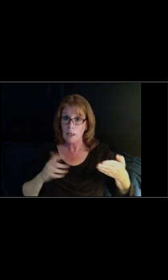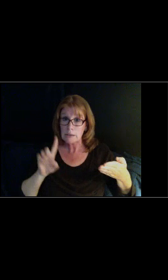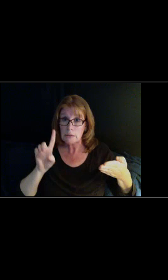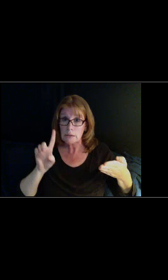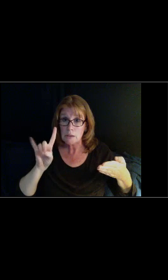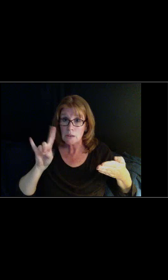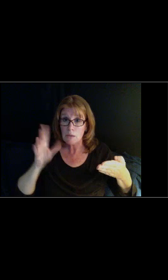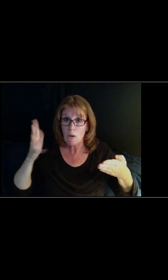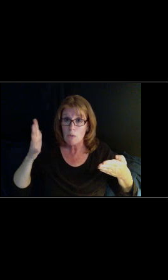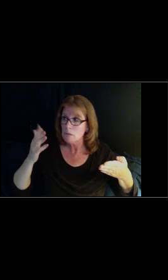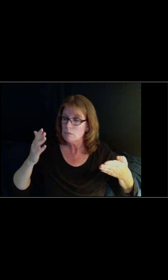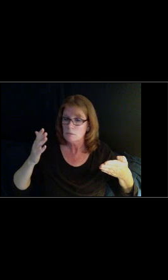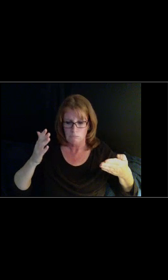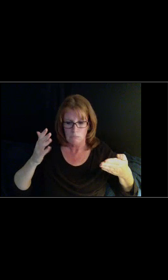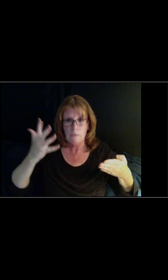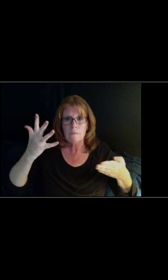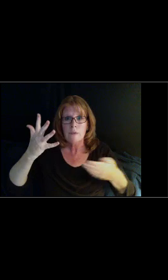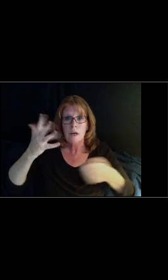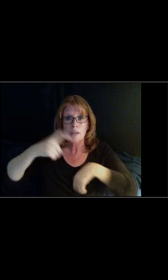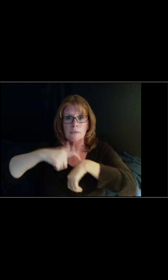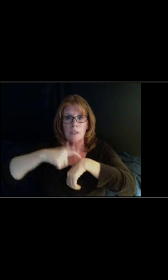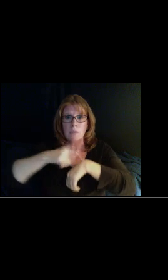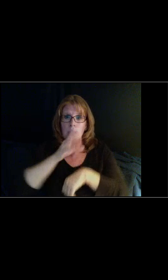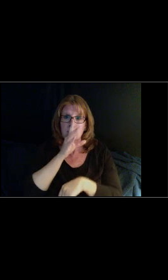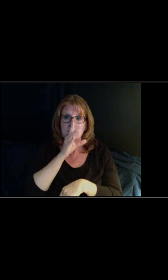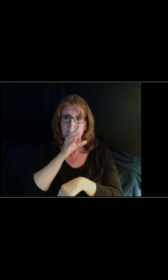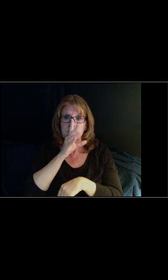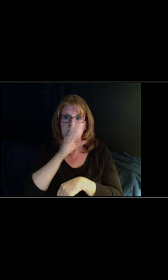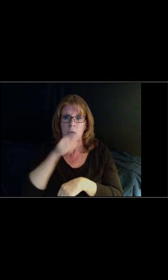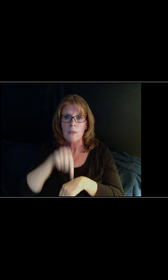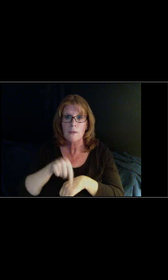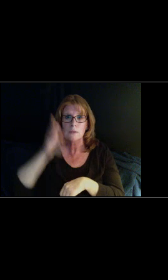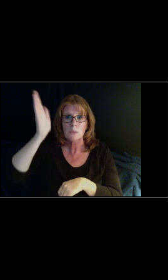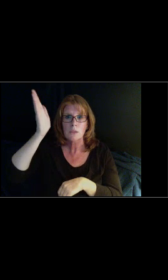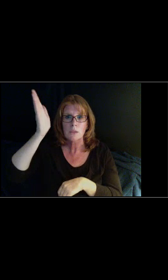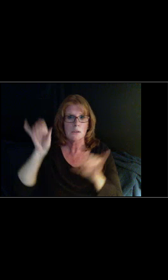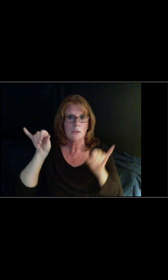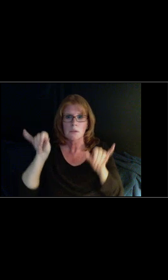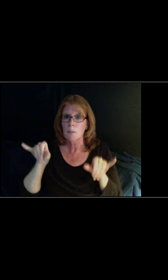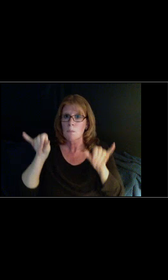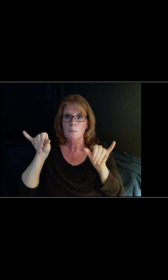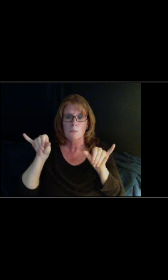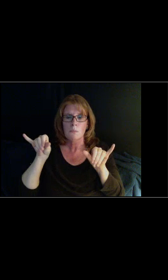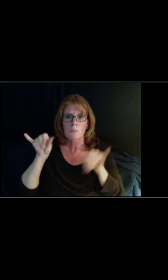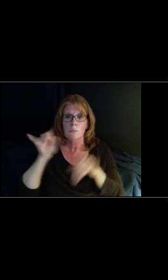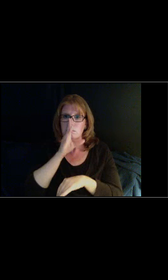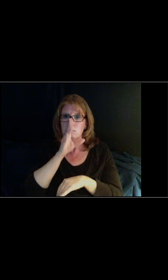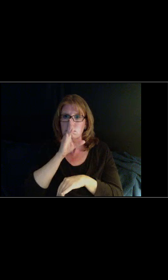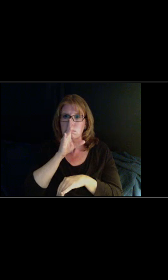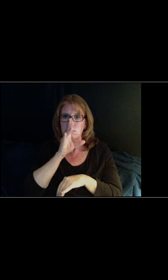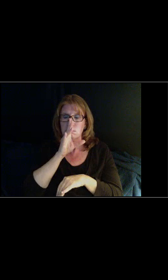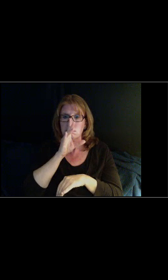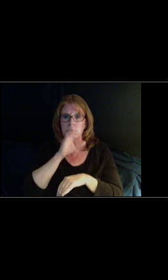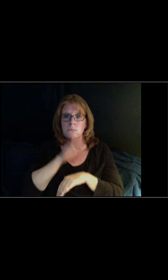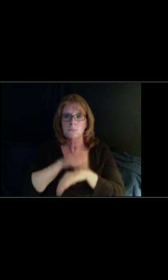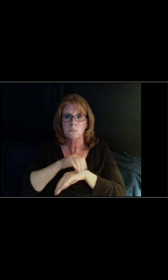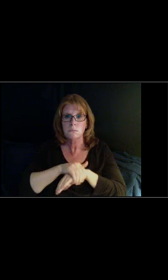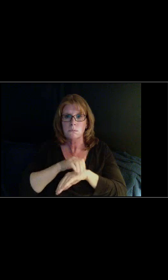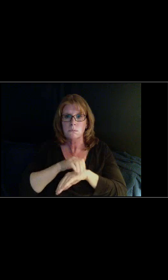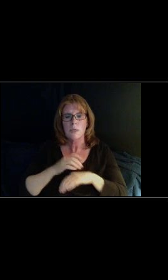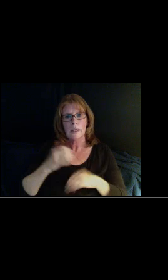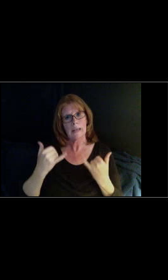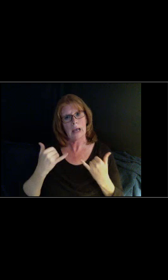do. I really did have all this information that I have presented in spoken English